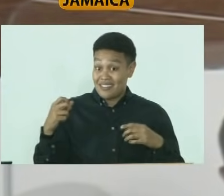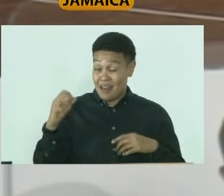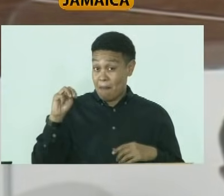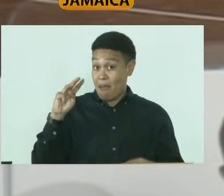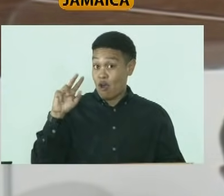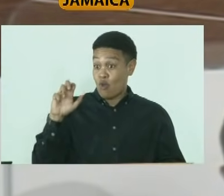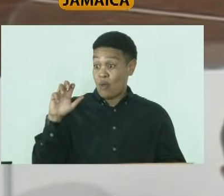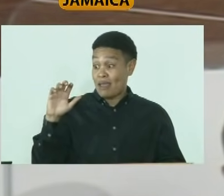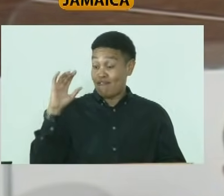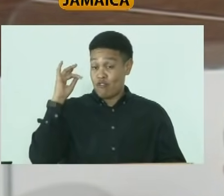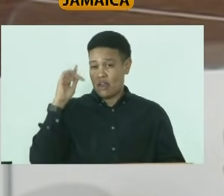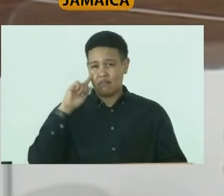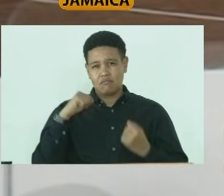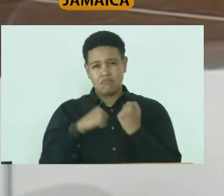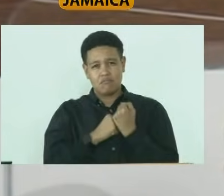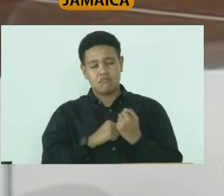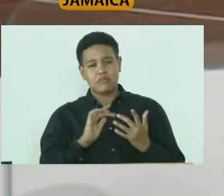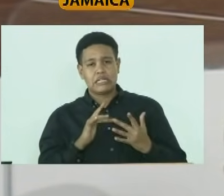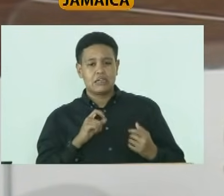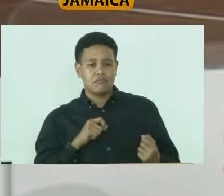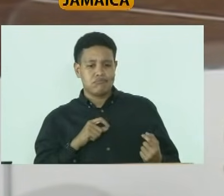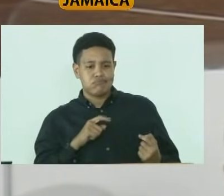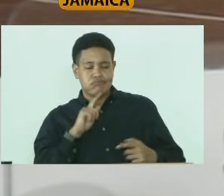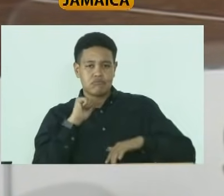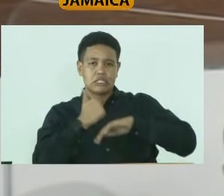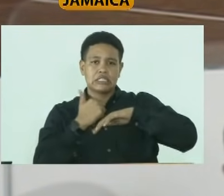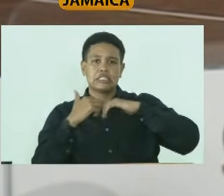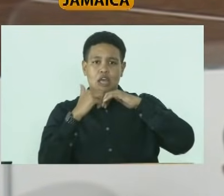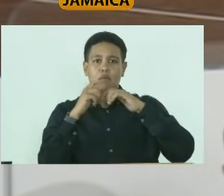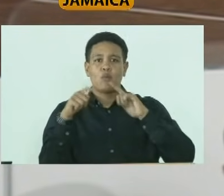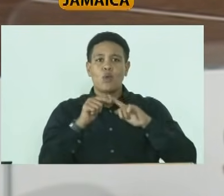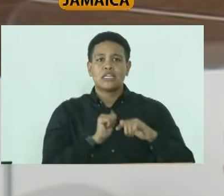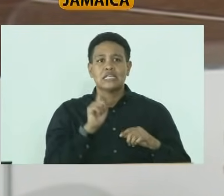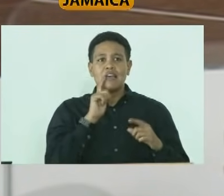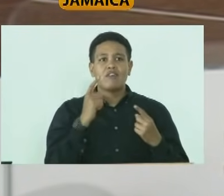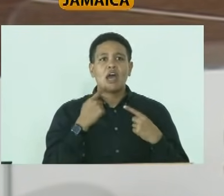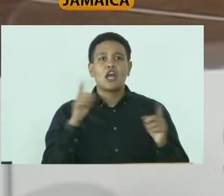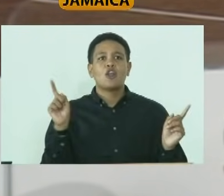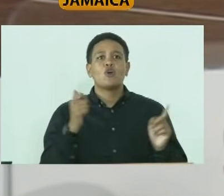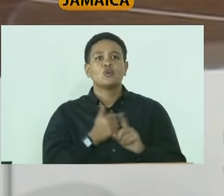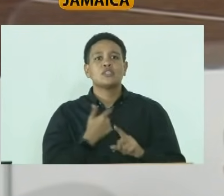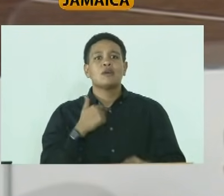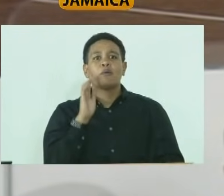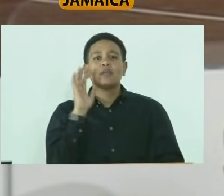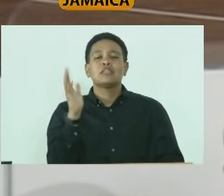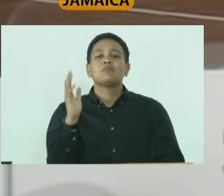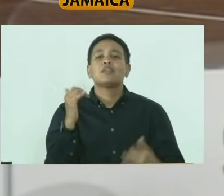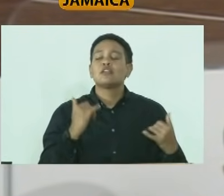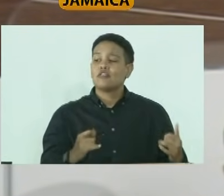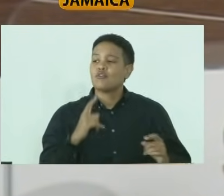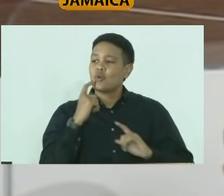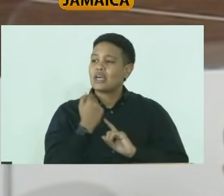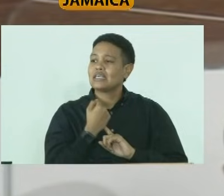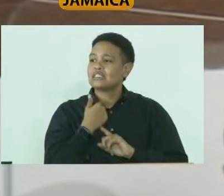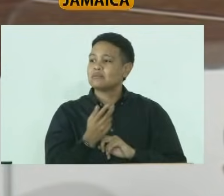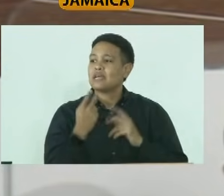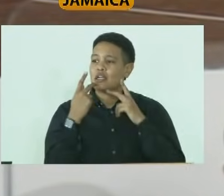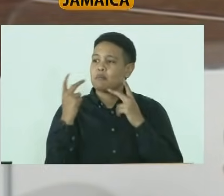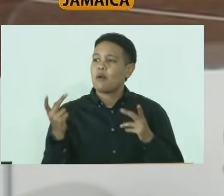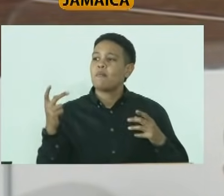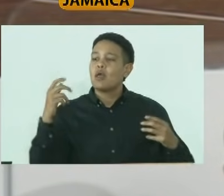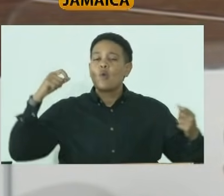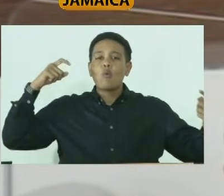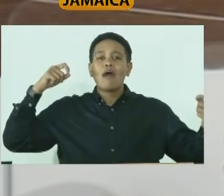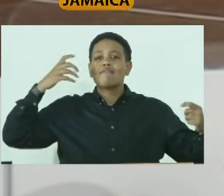installed. Madam Speaker, when I announced, we're going to speak now, Madam Speaker, expanding public Wi-Fi